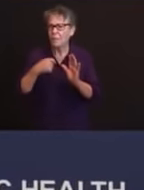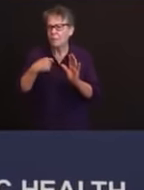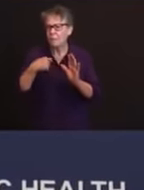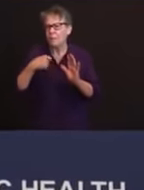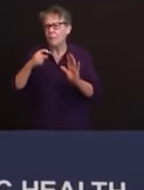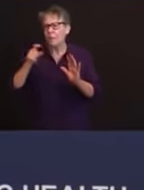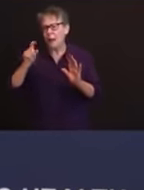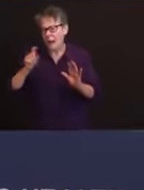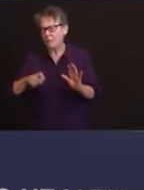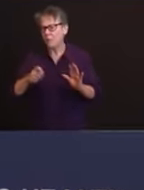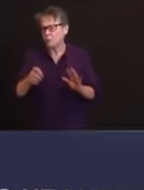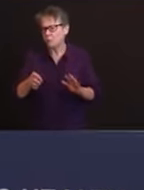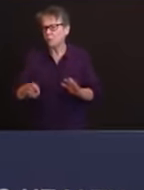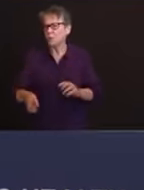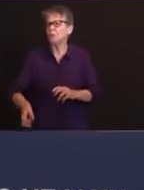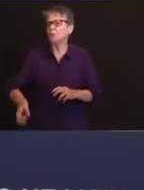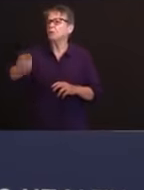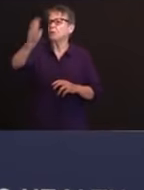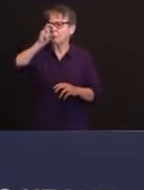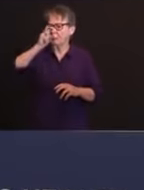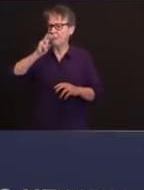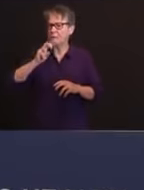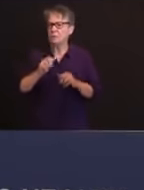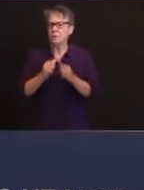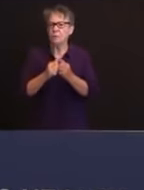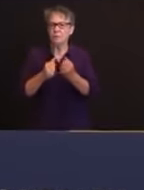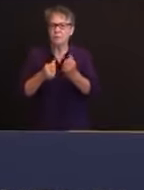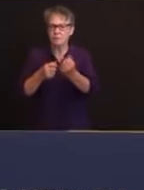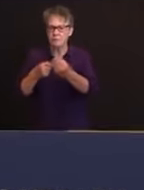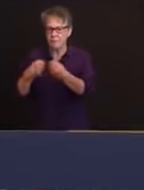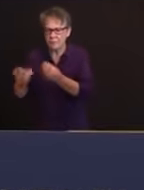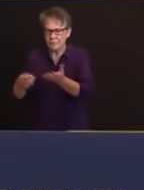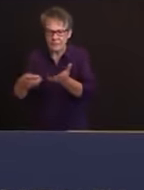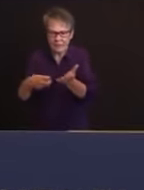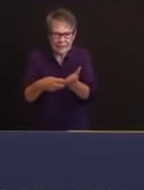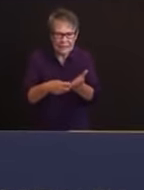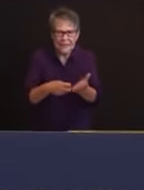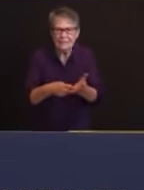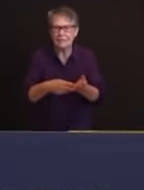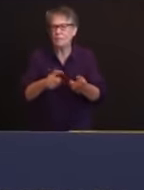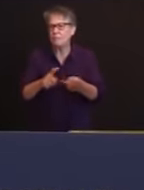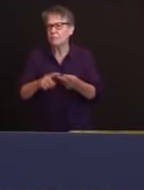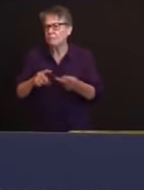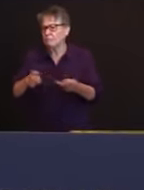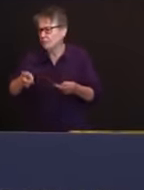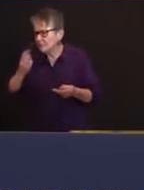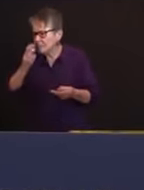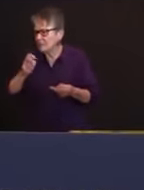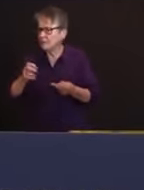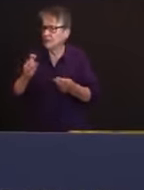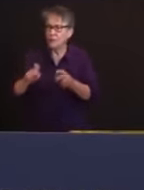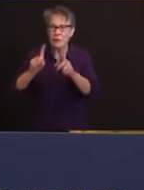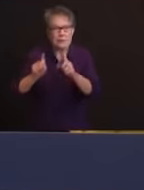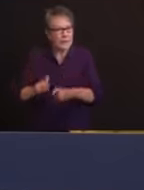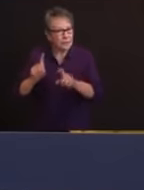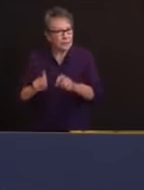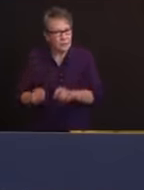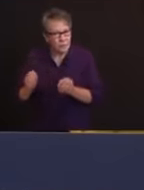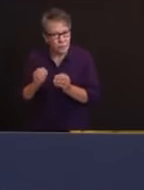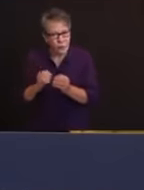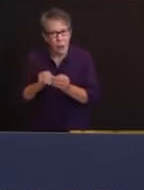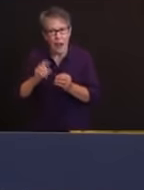about Judy plussing up resources into a community, it's testing, tracing, compliance,